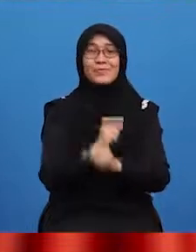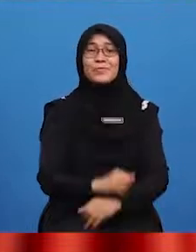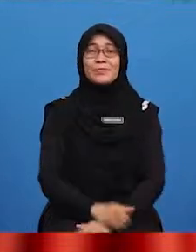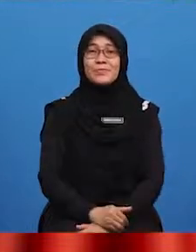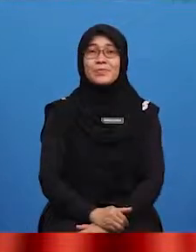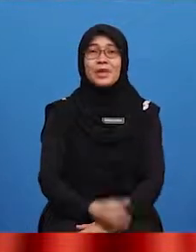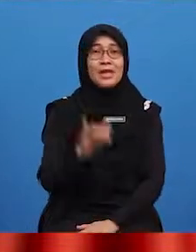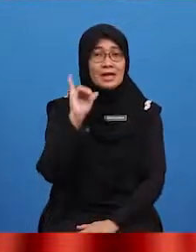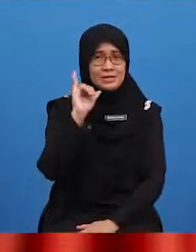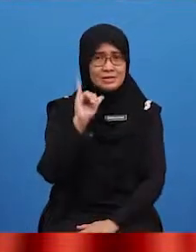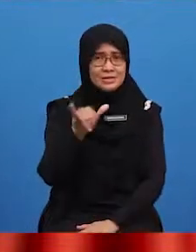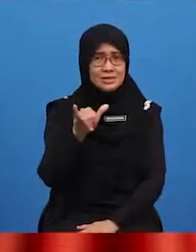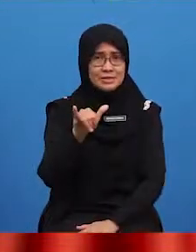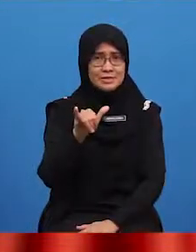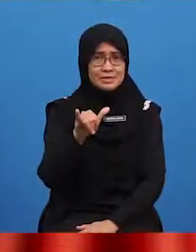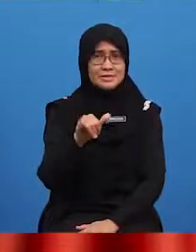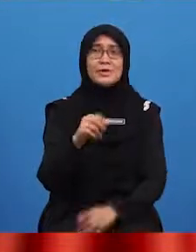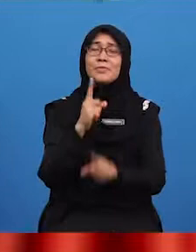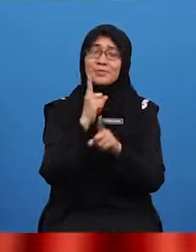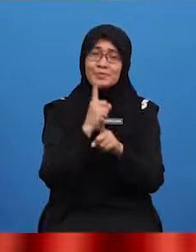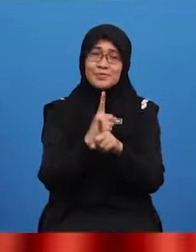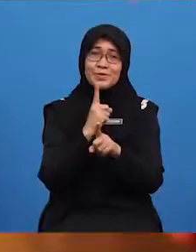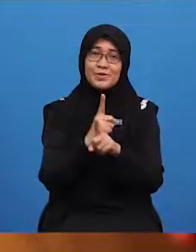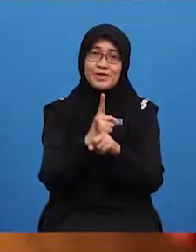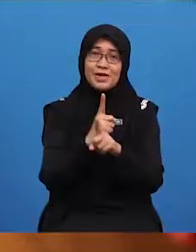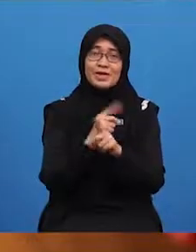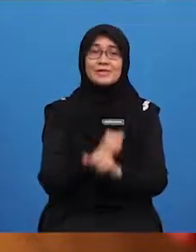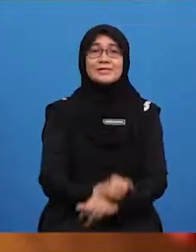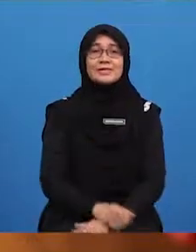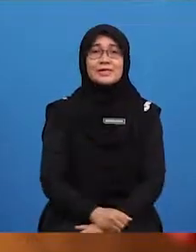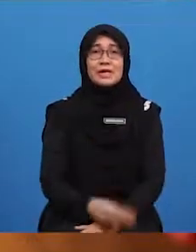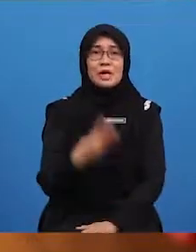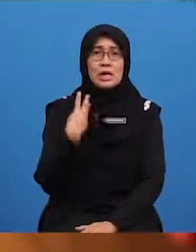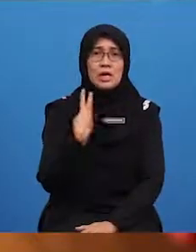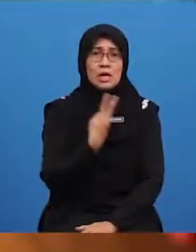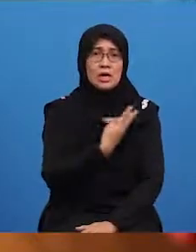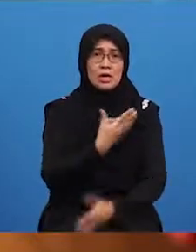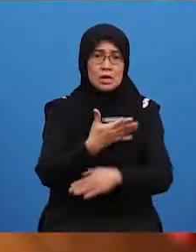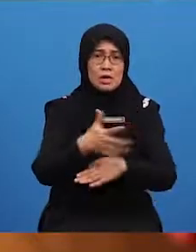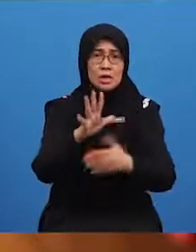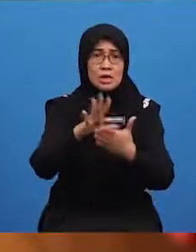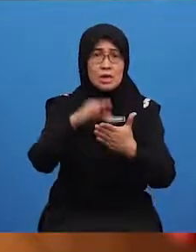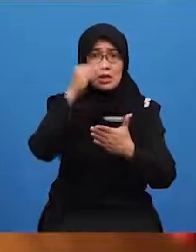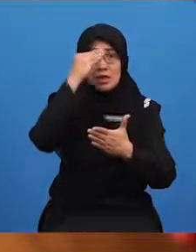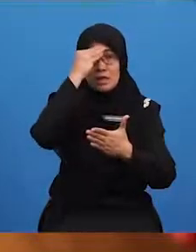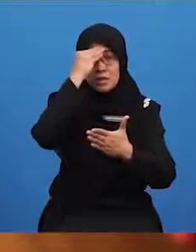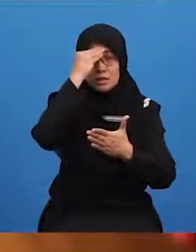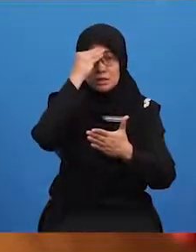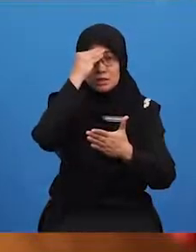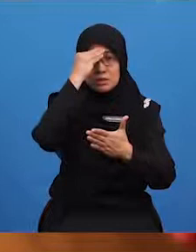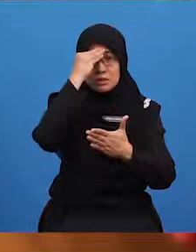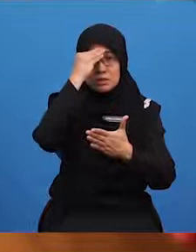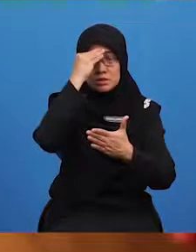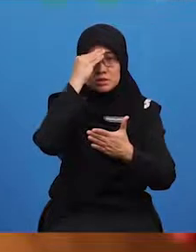Yes, that's absolutely correct. Yes, that's absolutely correct,